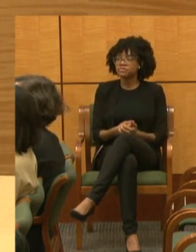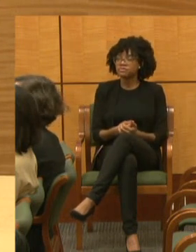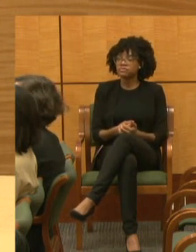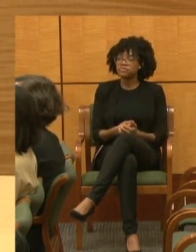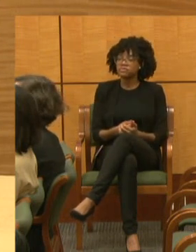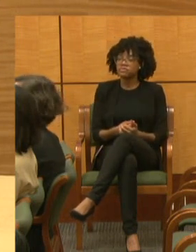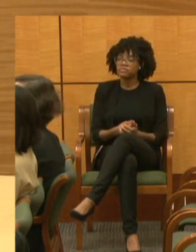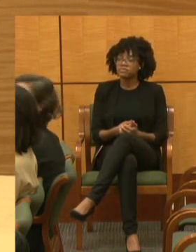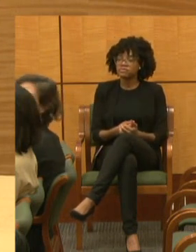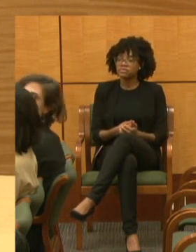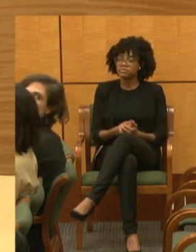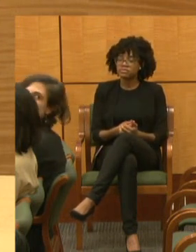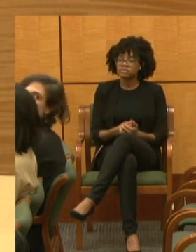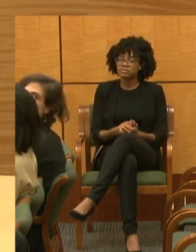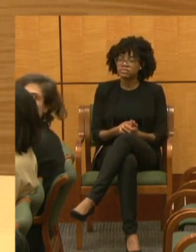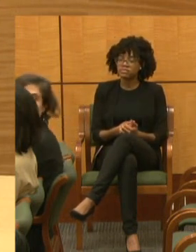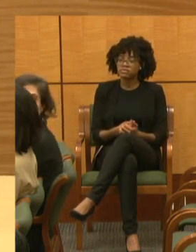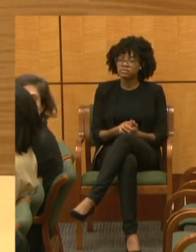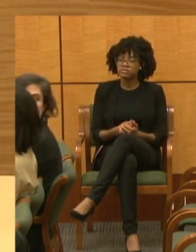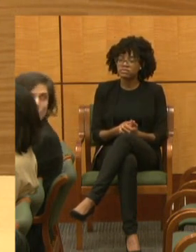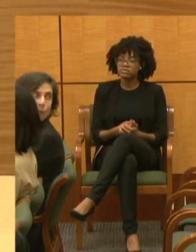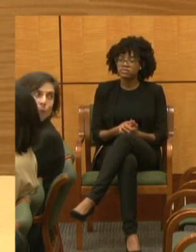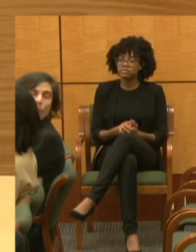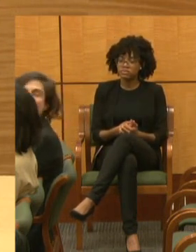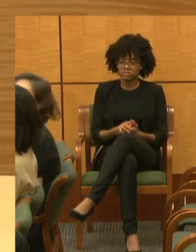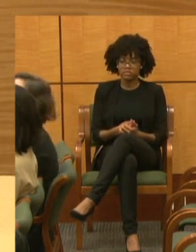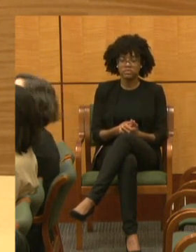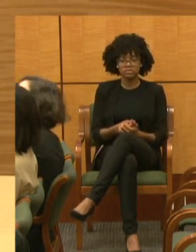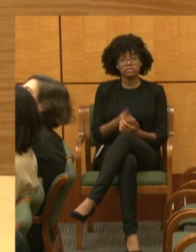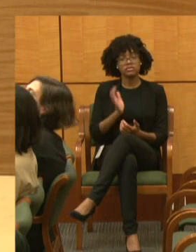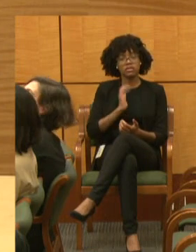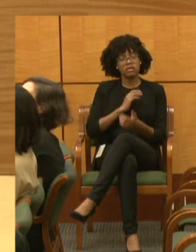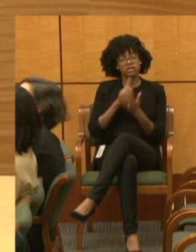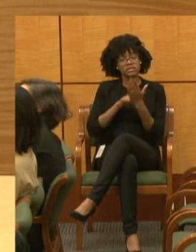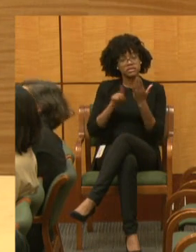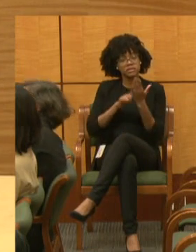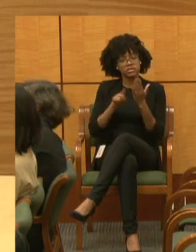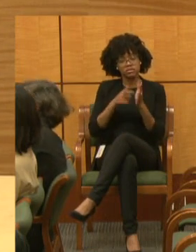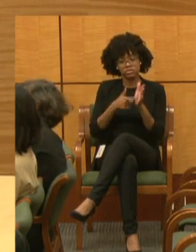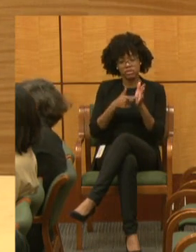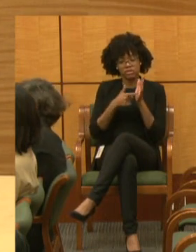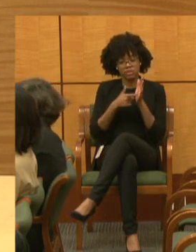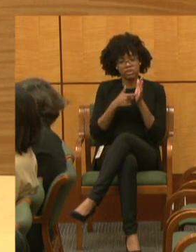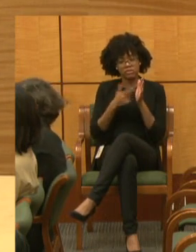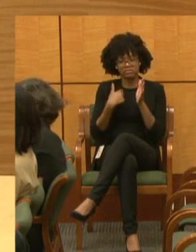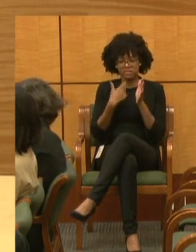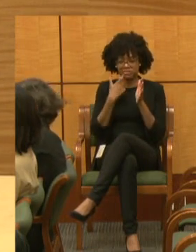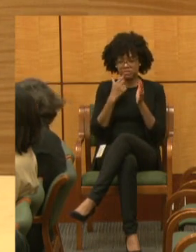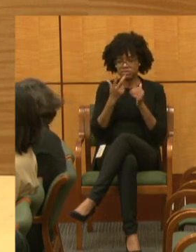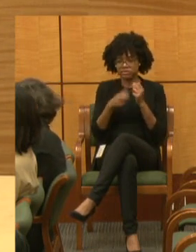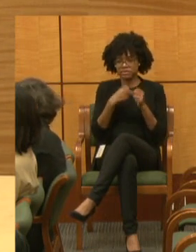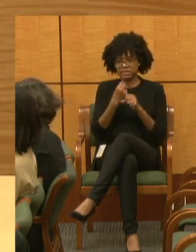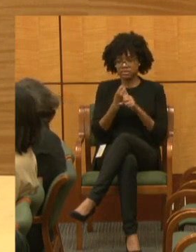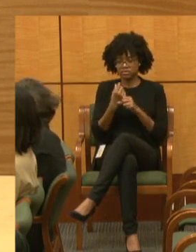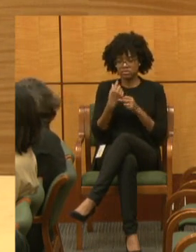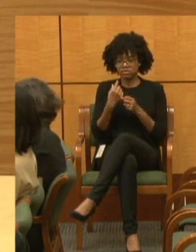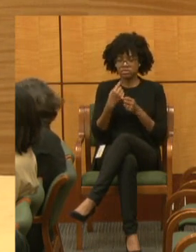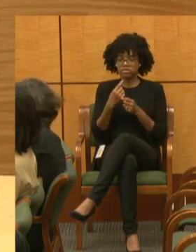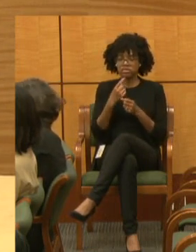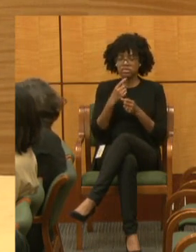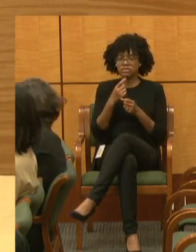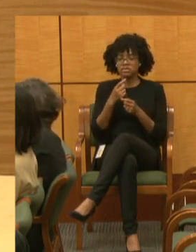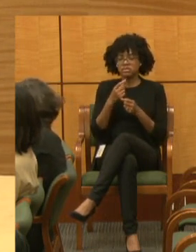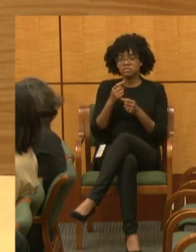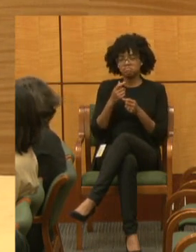Part of the registration or part of the inspection requirements that we have internally within the last 3 years, they have to be inspected by